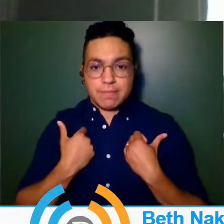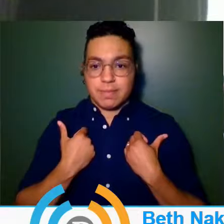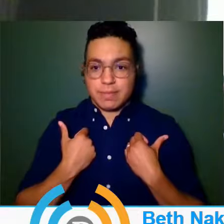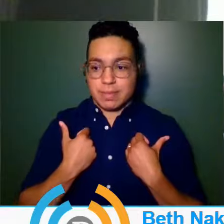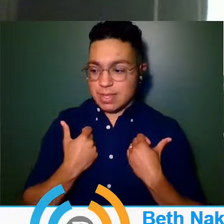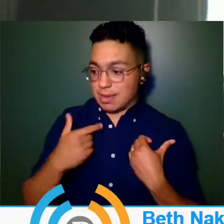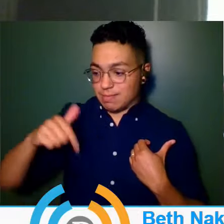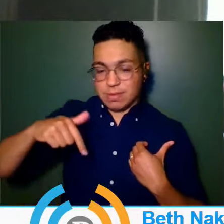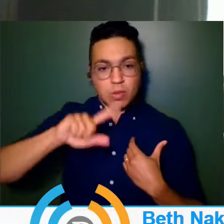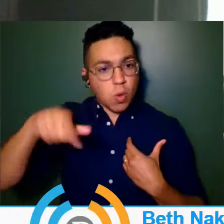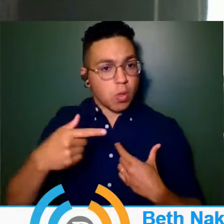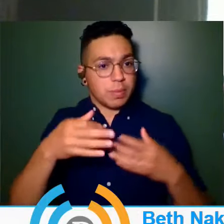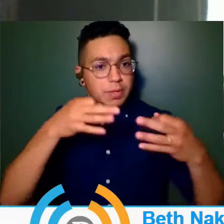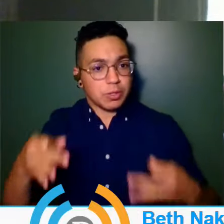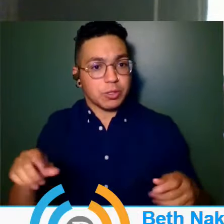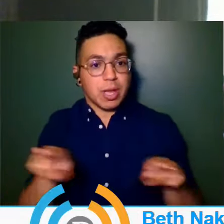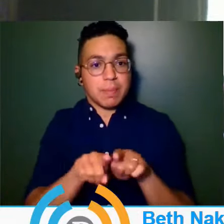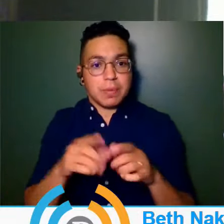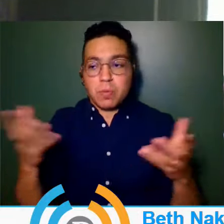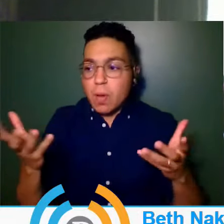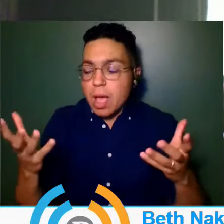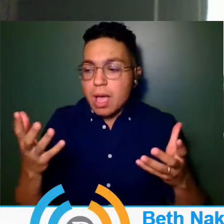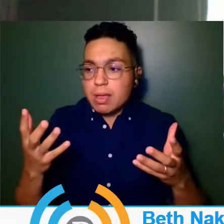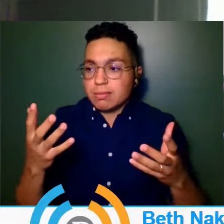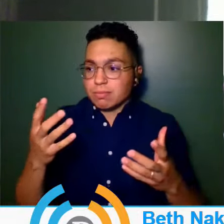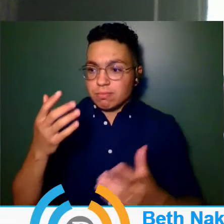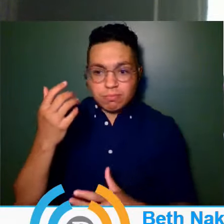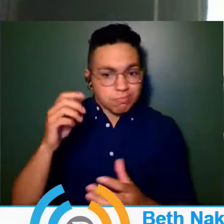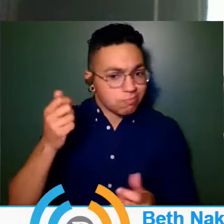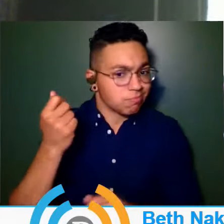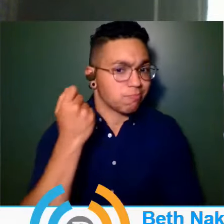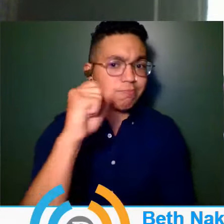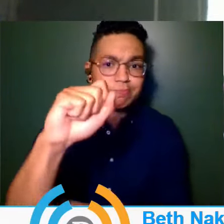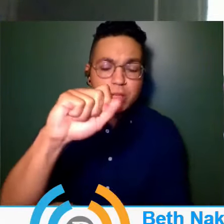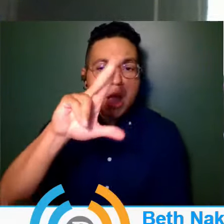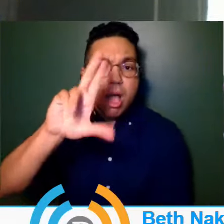as an uprising, and also